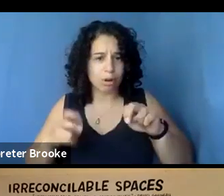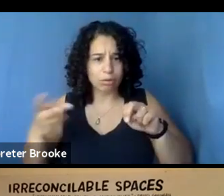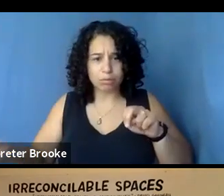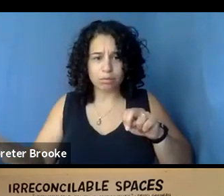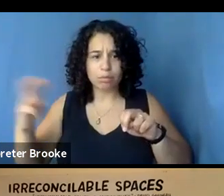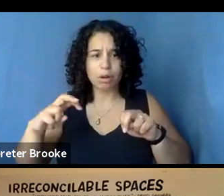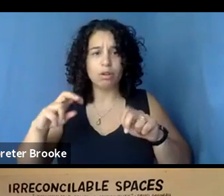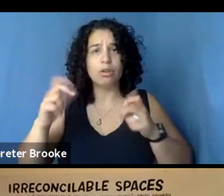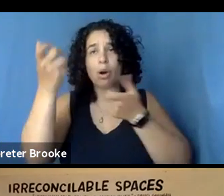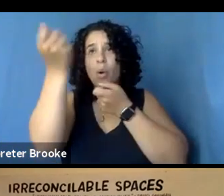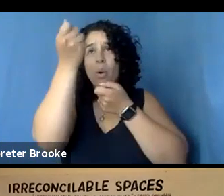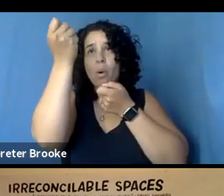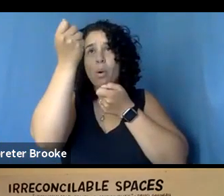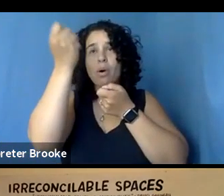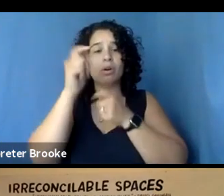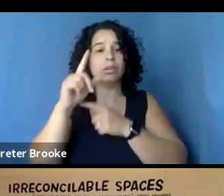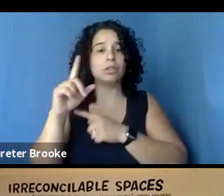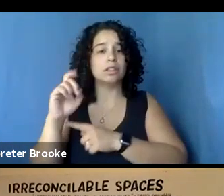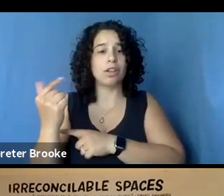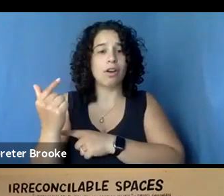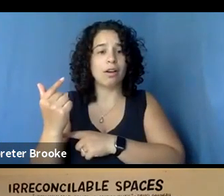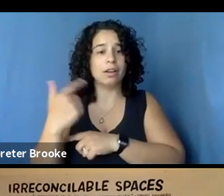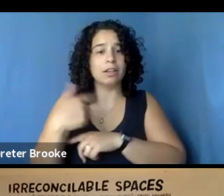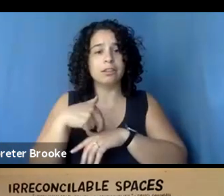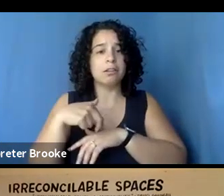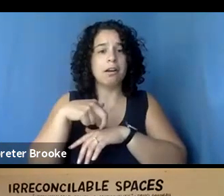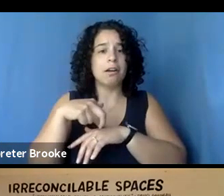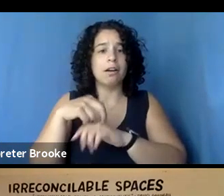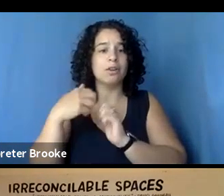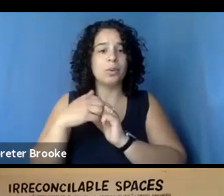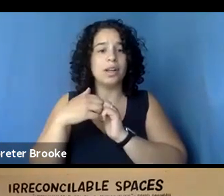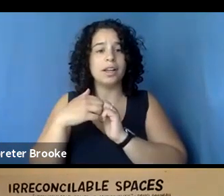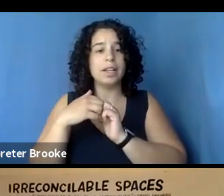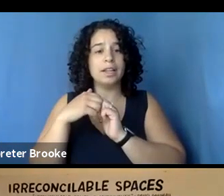with, you know, right alongside.